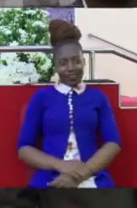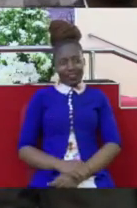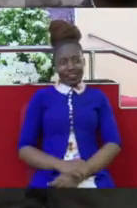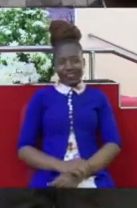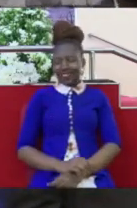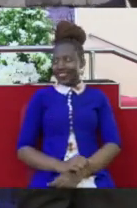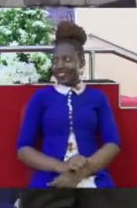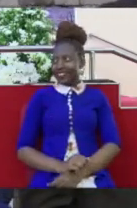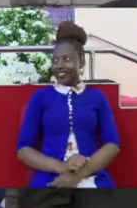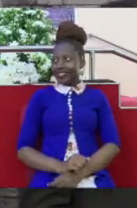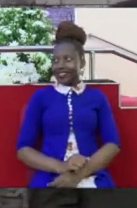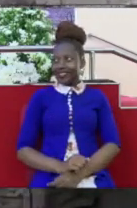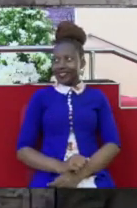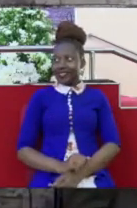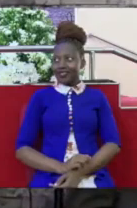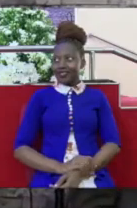Now,